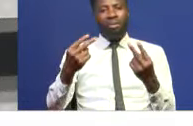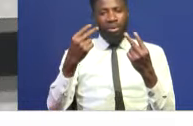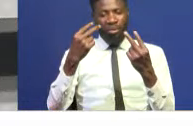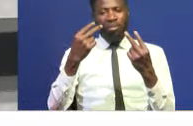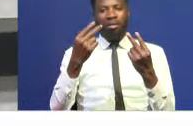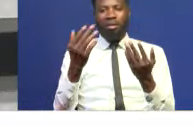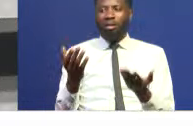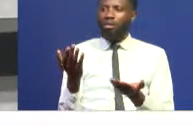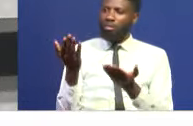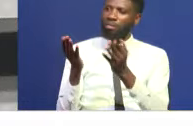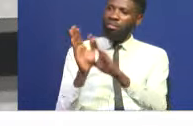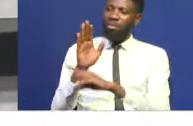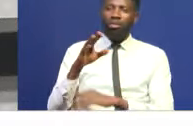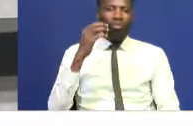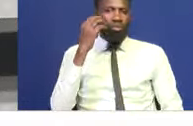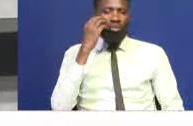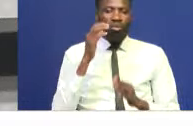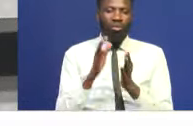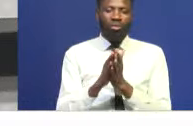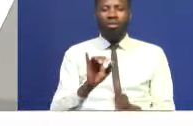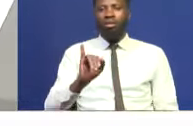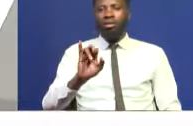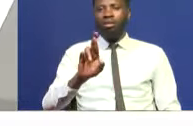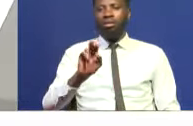Back to Tom and Irene.